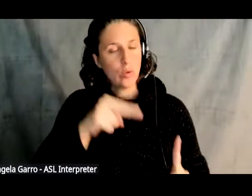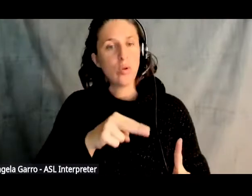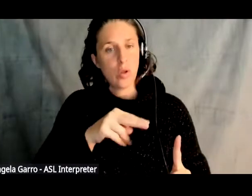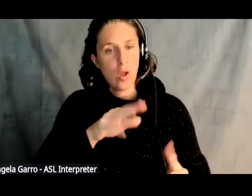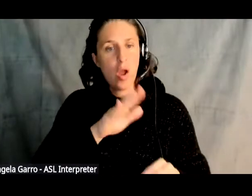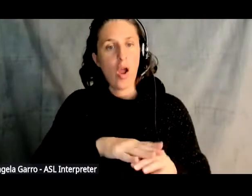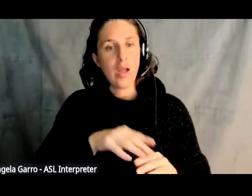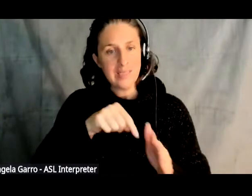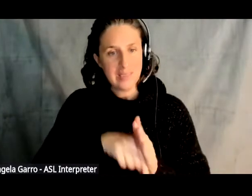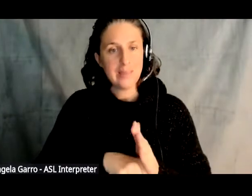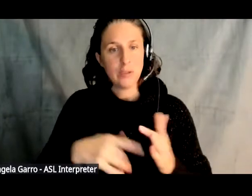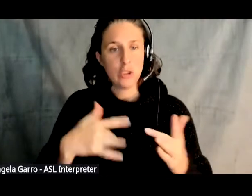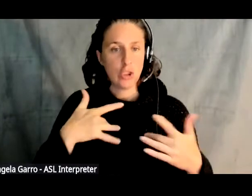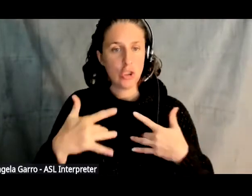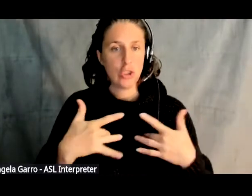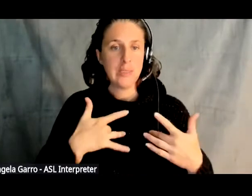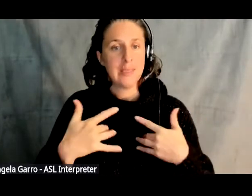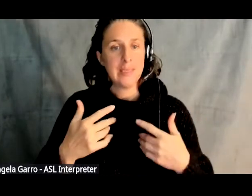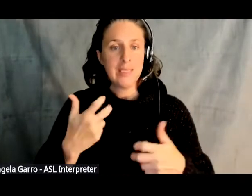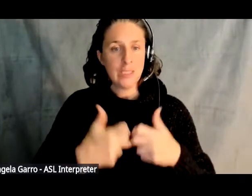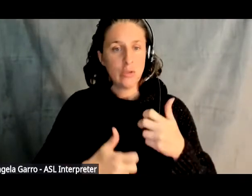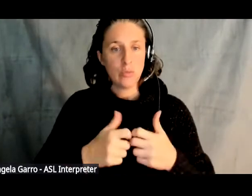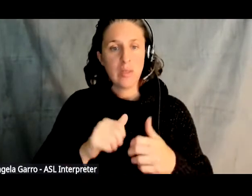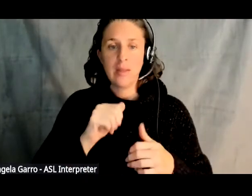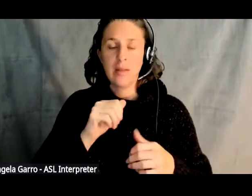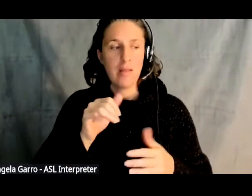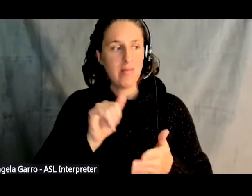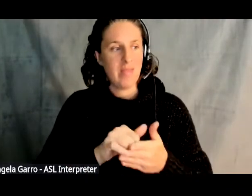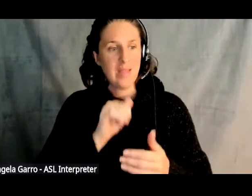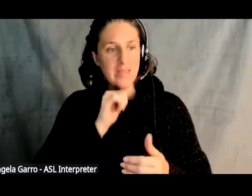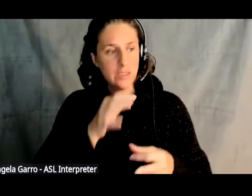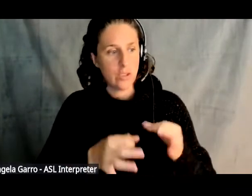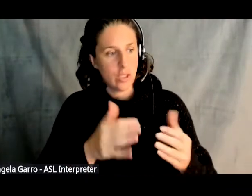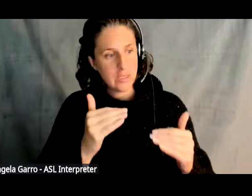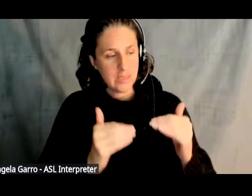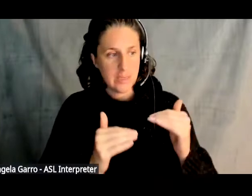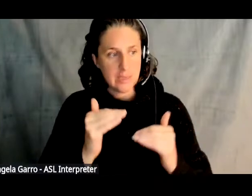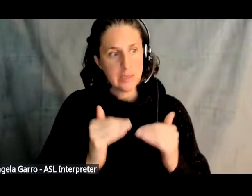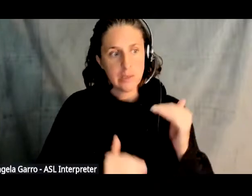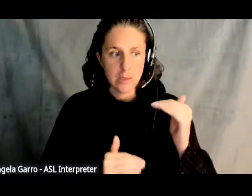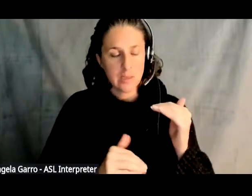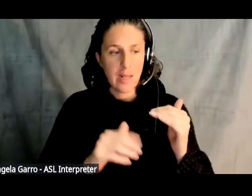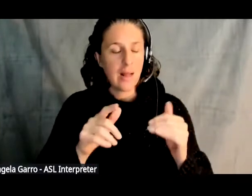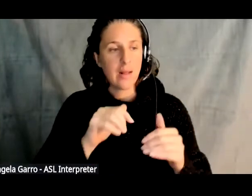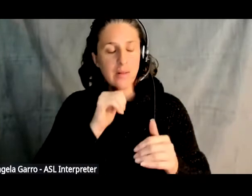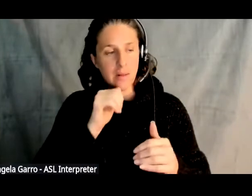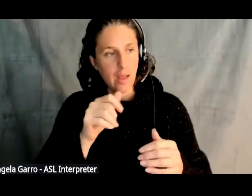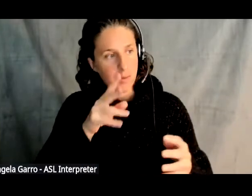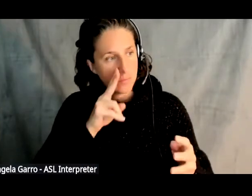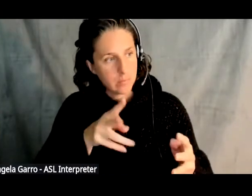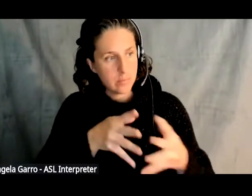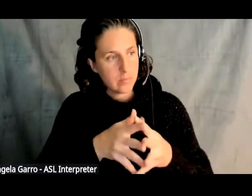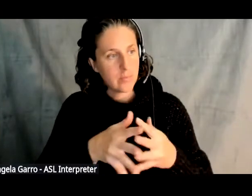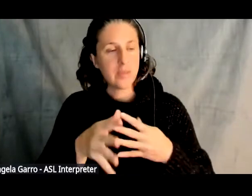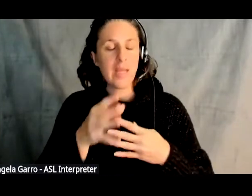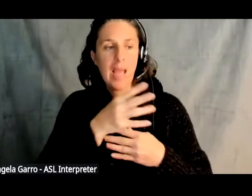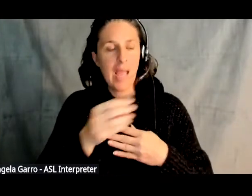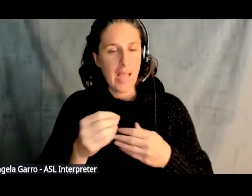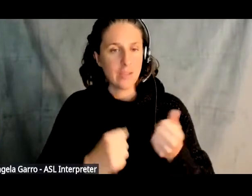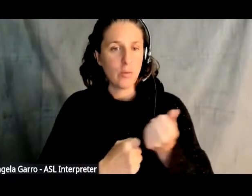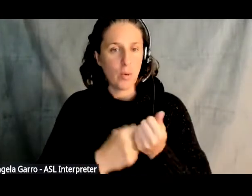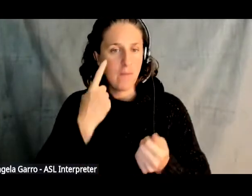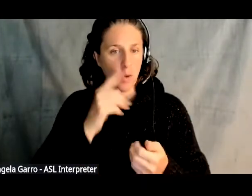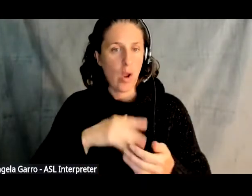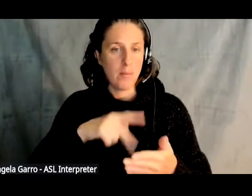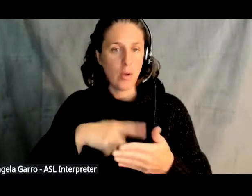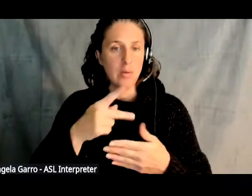deeply concerning issue, the injustice, lack of transparency, and support for our program, specifically around